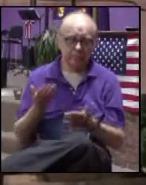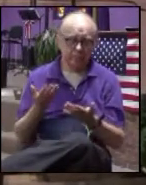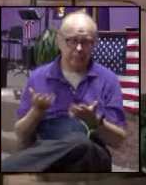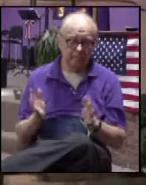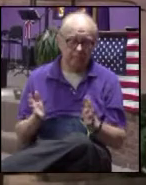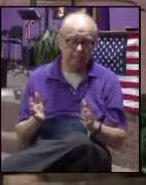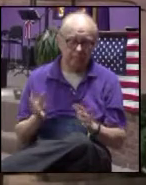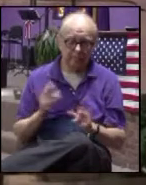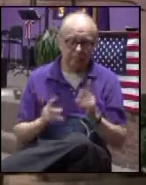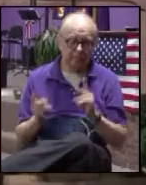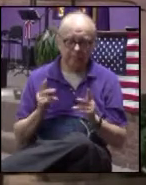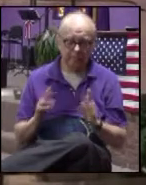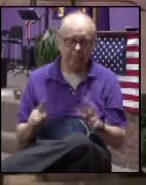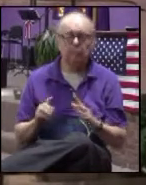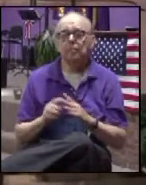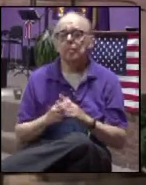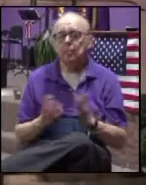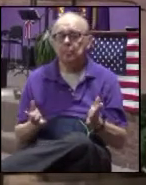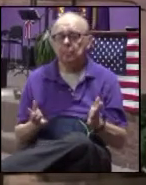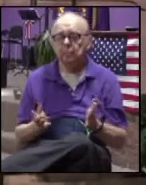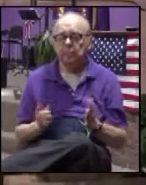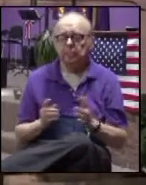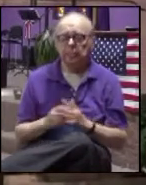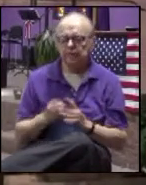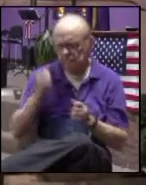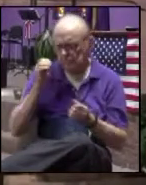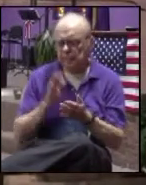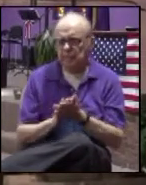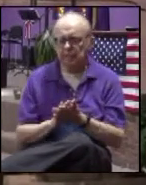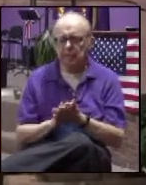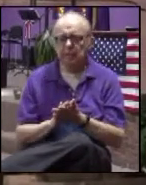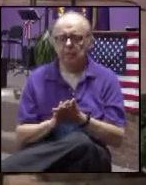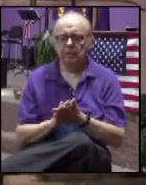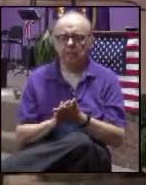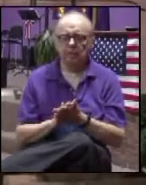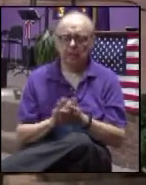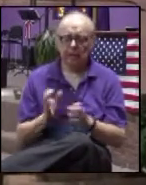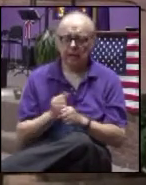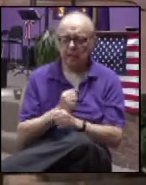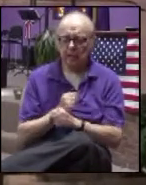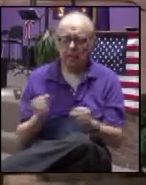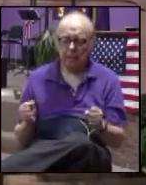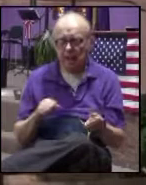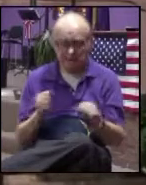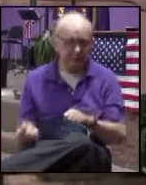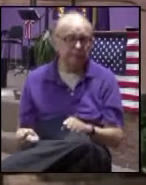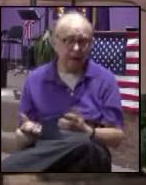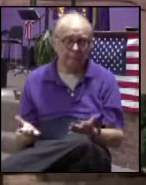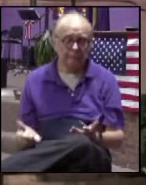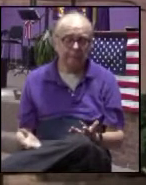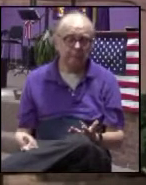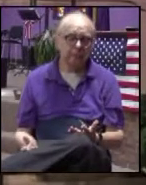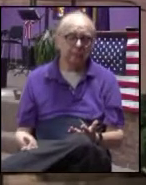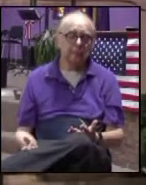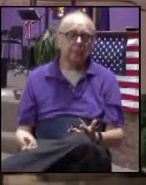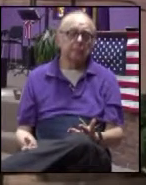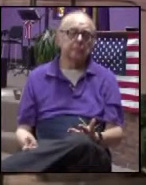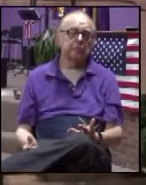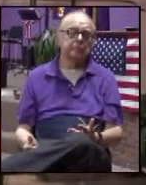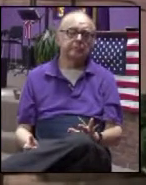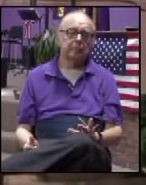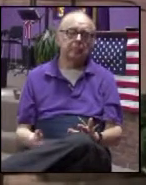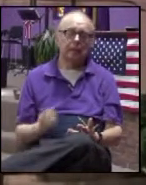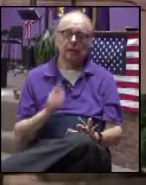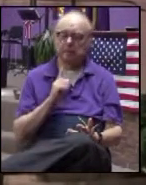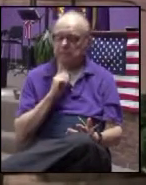After people had begun to start believing and getting saved and baptized. It